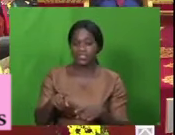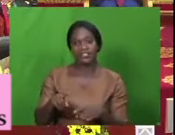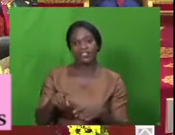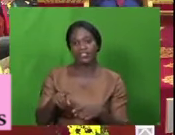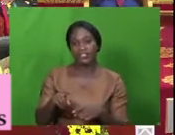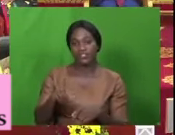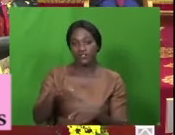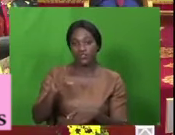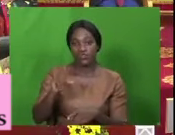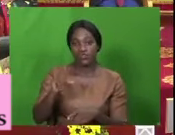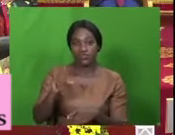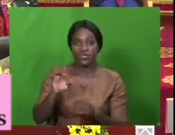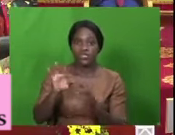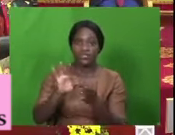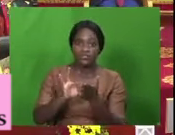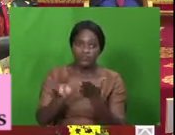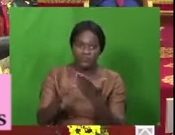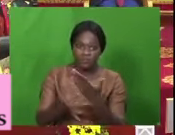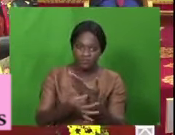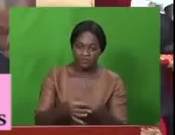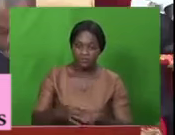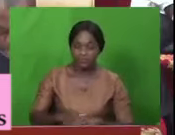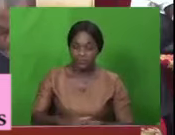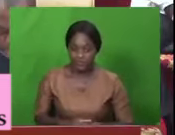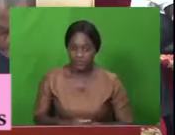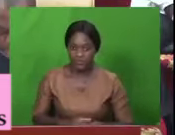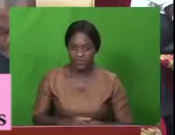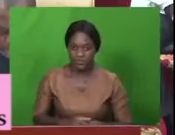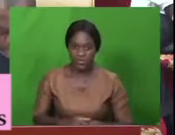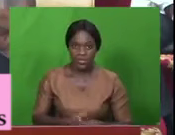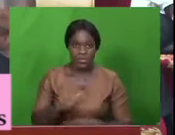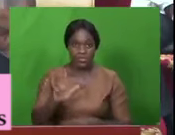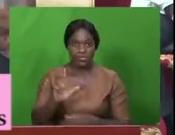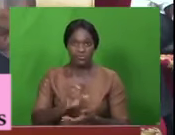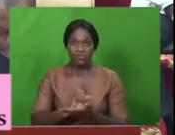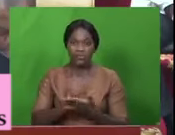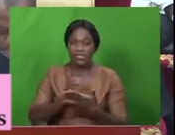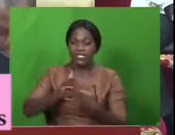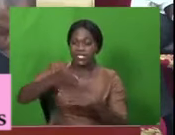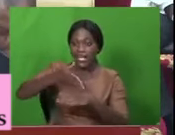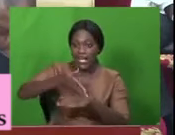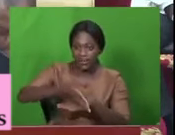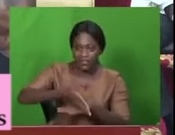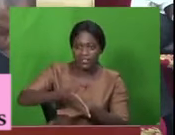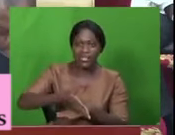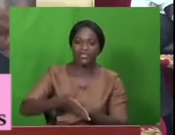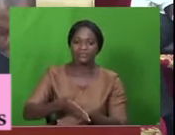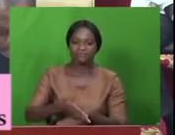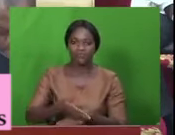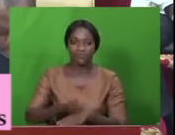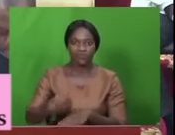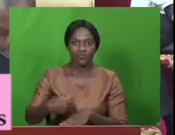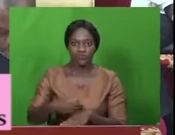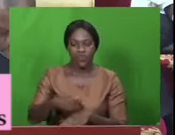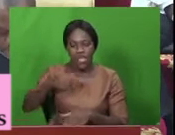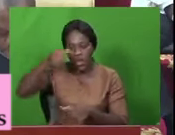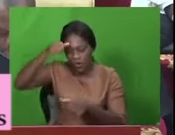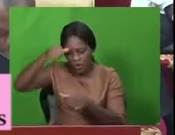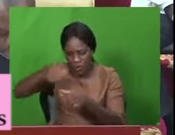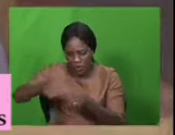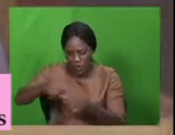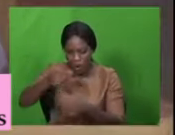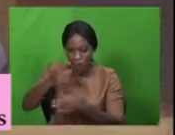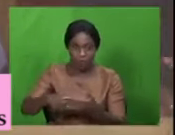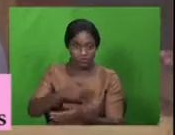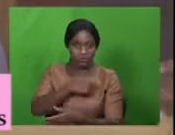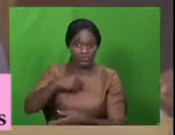this speech, in which I expressed our sympathies and solidarity with China on the difficulties they were having